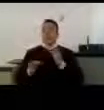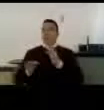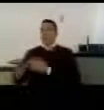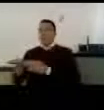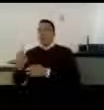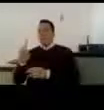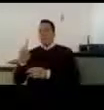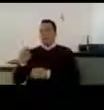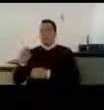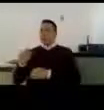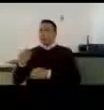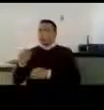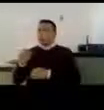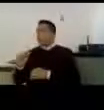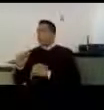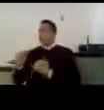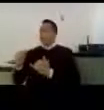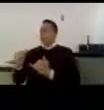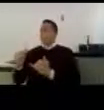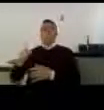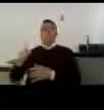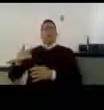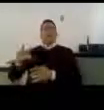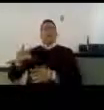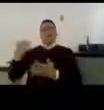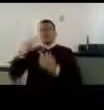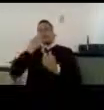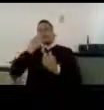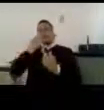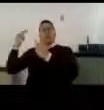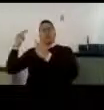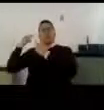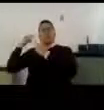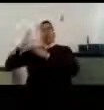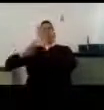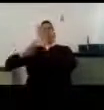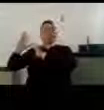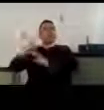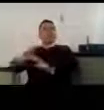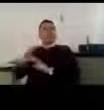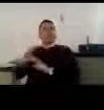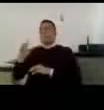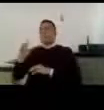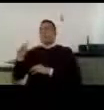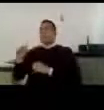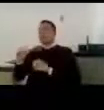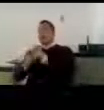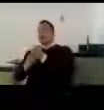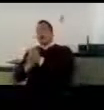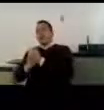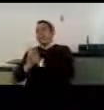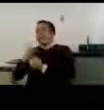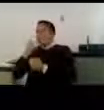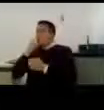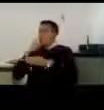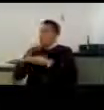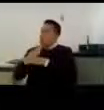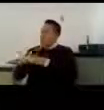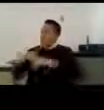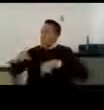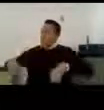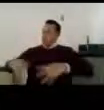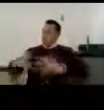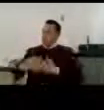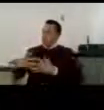Let's turn the clock back in time, Donna. Can you please give us a whirlwind history on disability advocacy, sharing with us